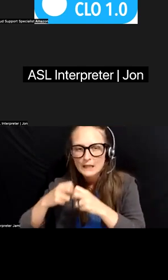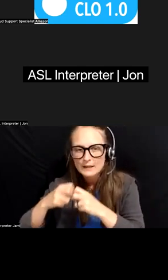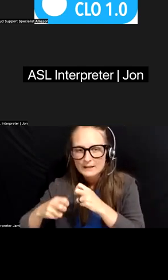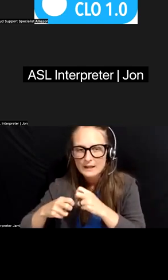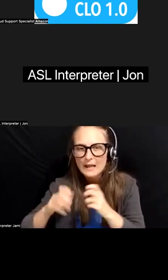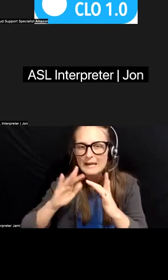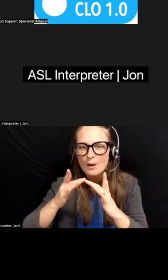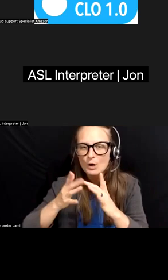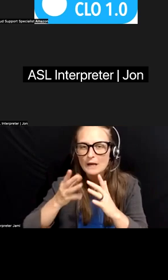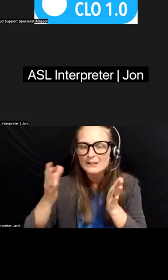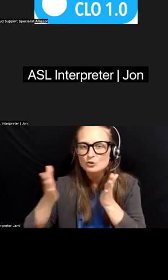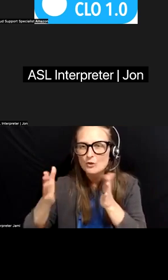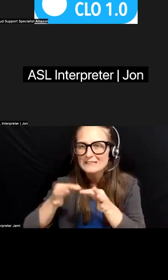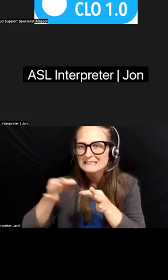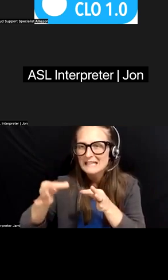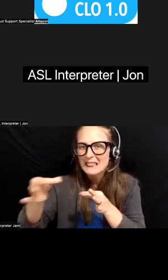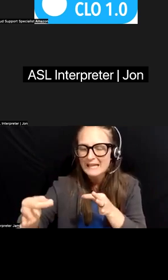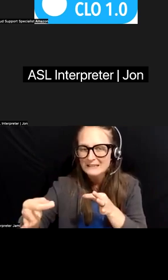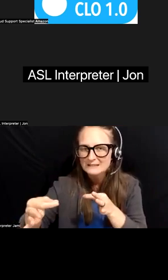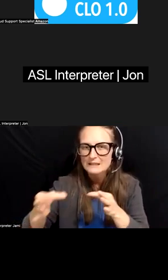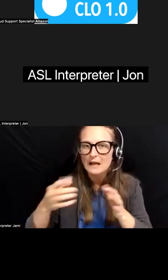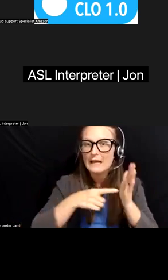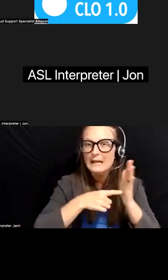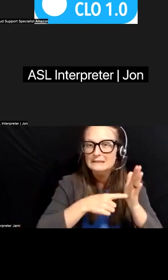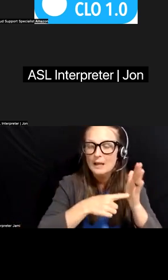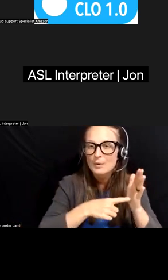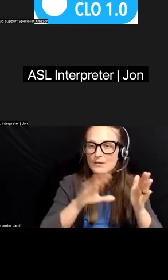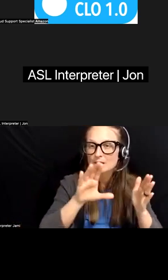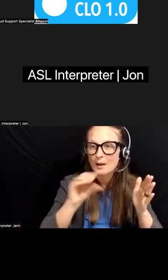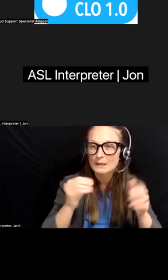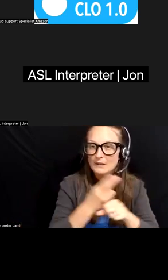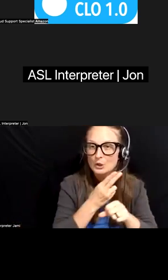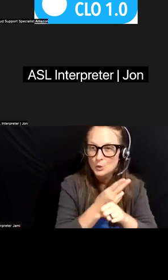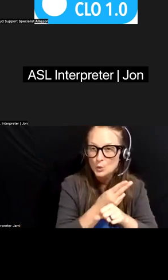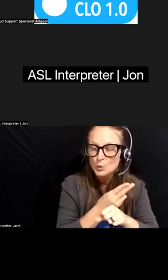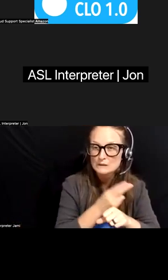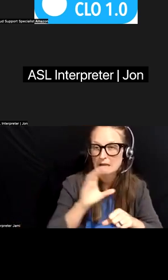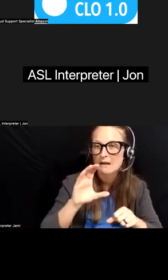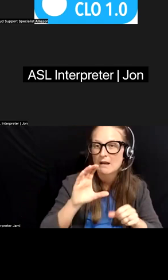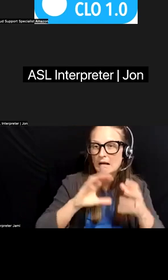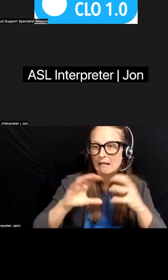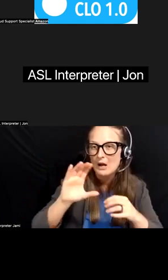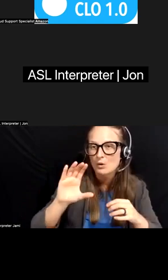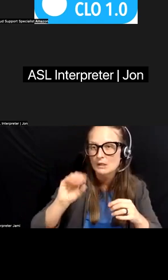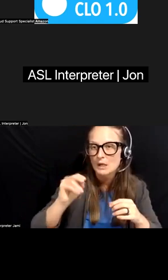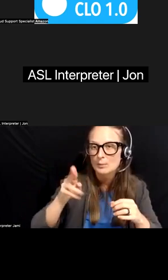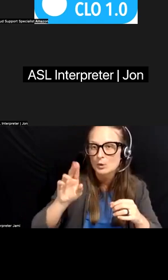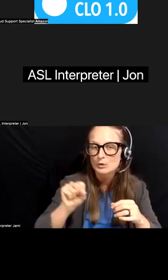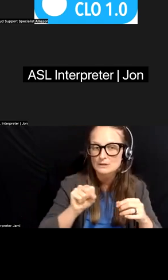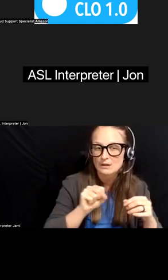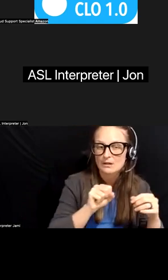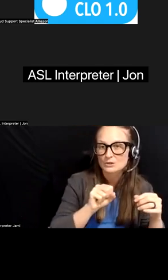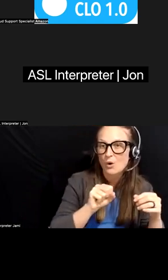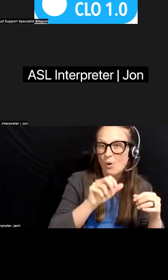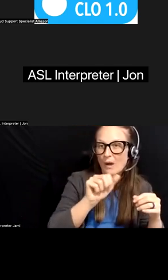service delays. Examples of companies that use cloud computing: Amazon's AWS or Amazon